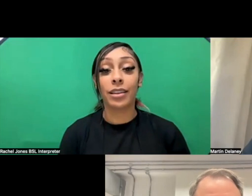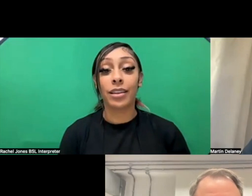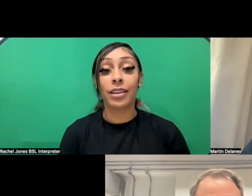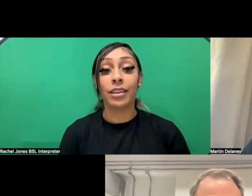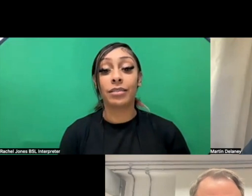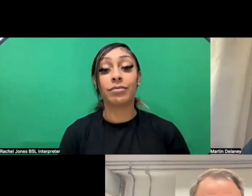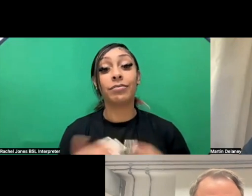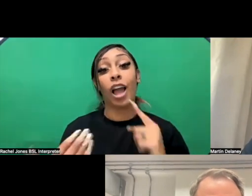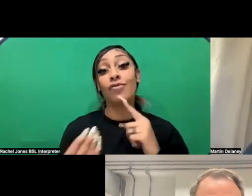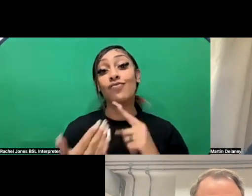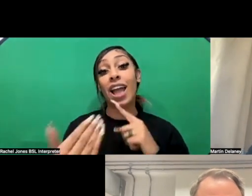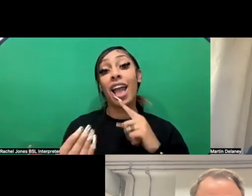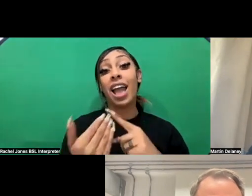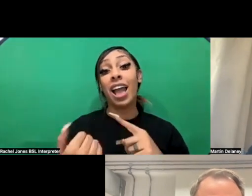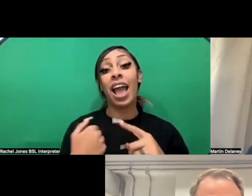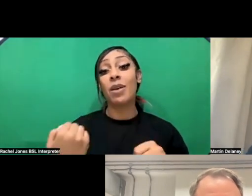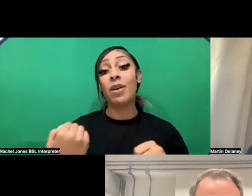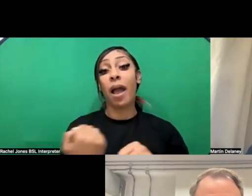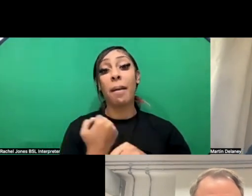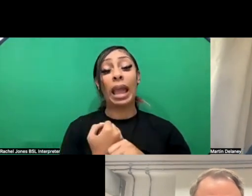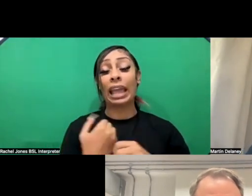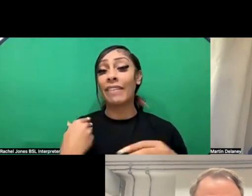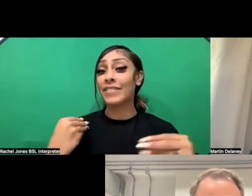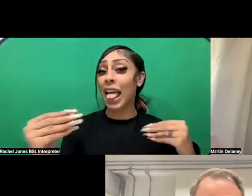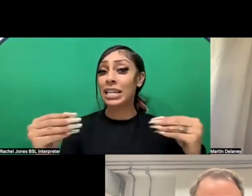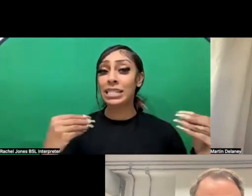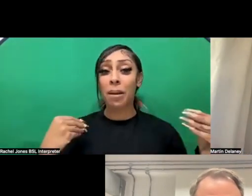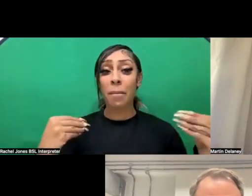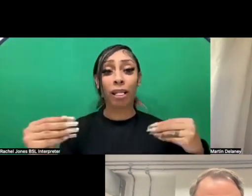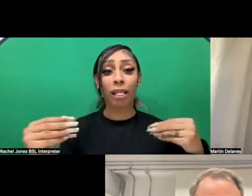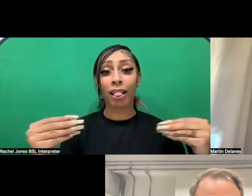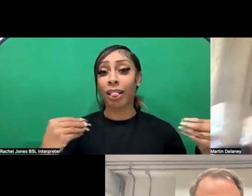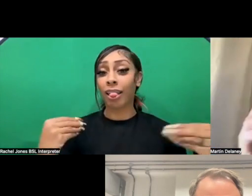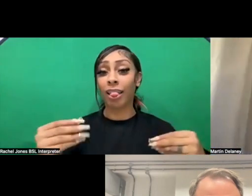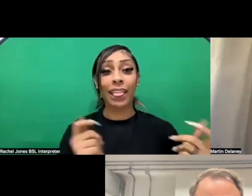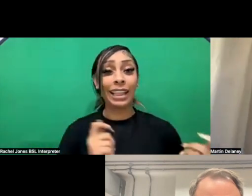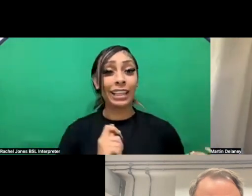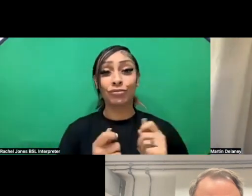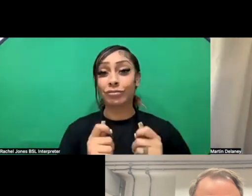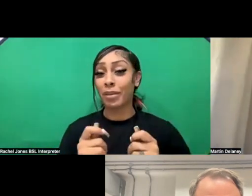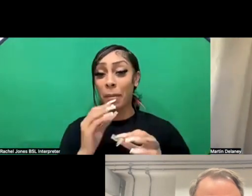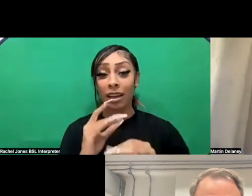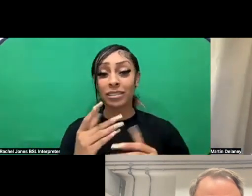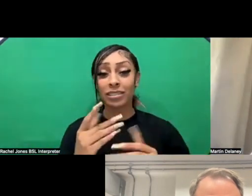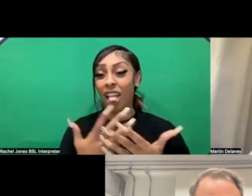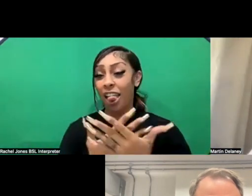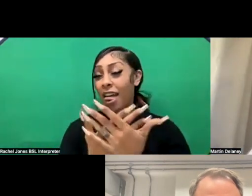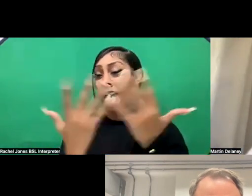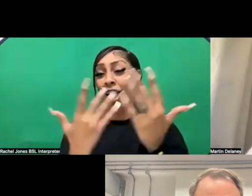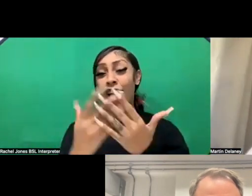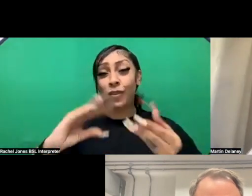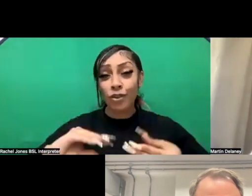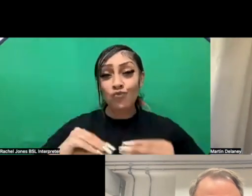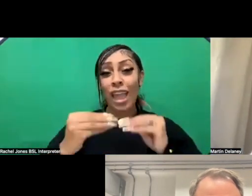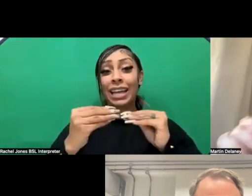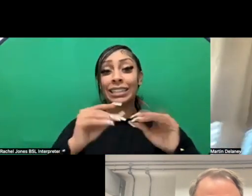that I was making a very flexible instrument, and there are a lot of very creative musicians who have